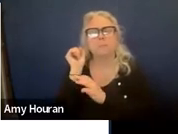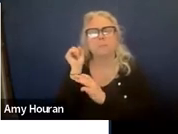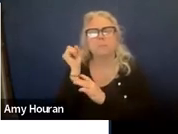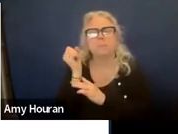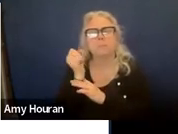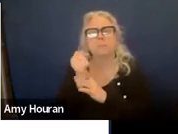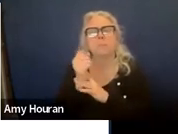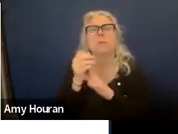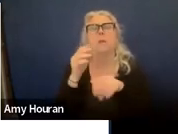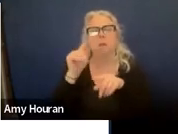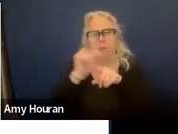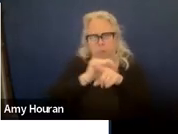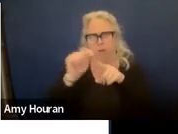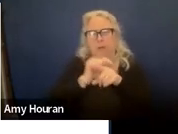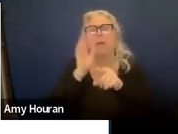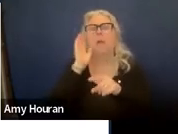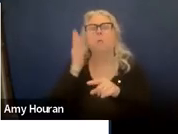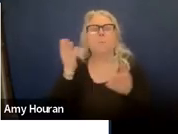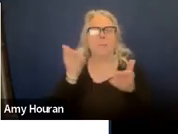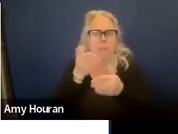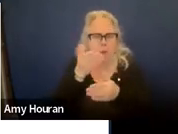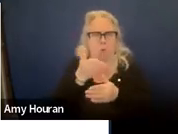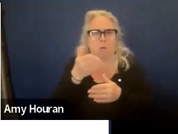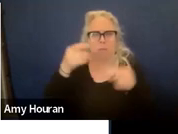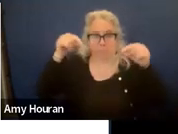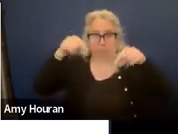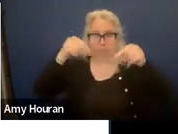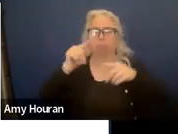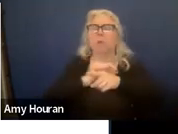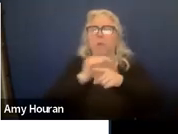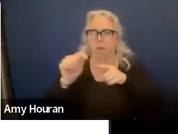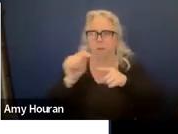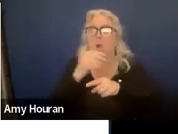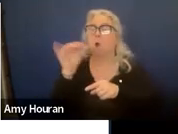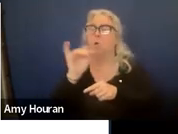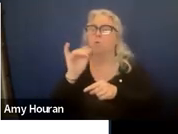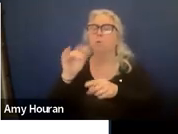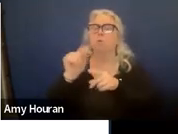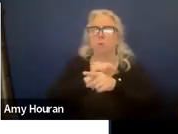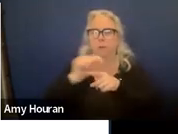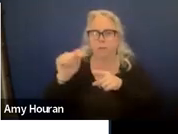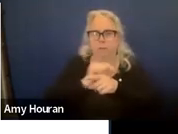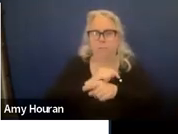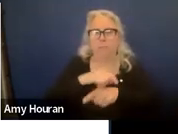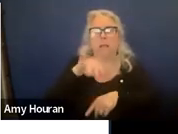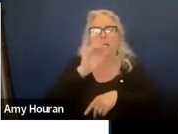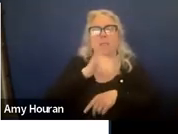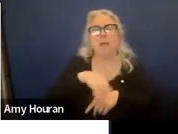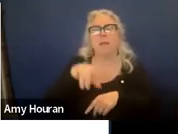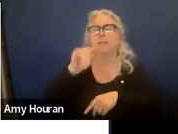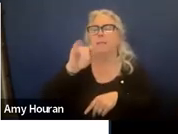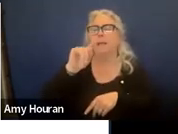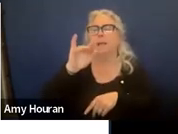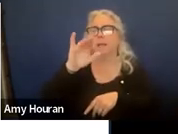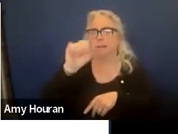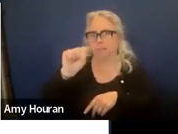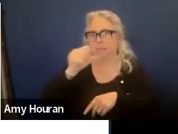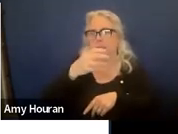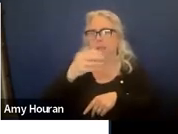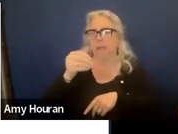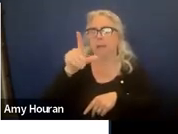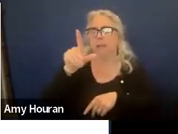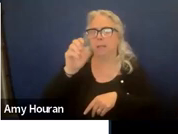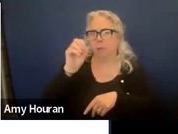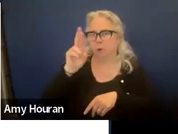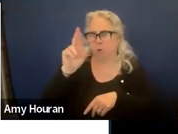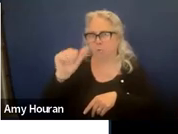this training will be there, but also trainings that Titus and Leora do that is more